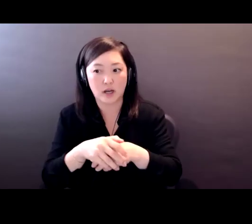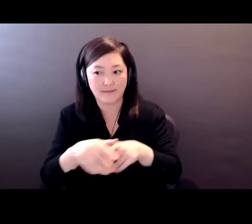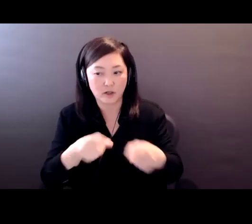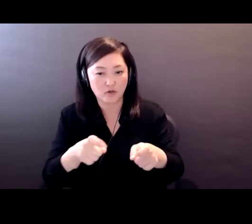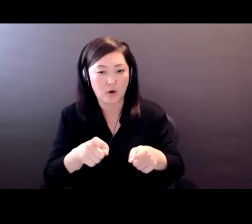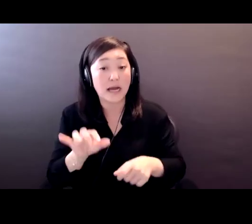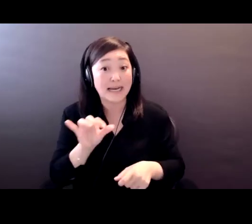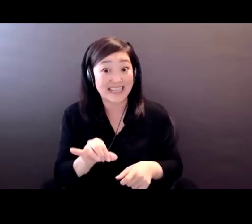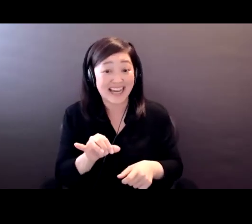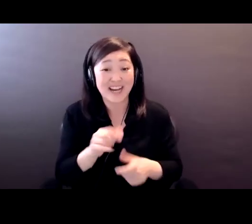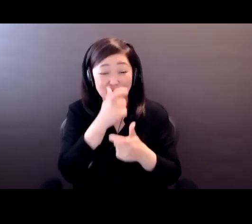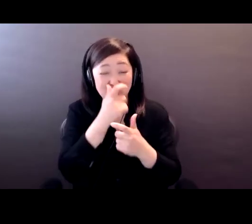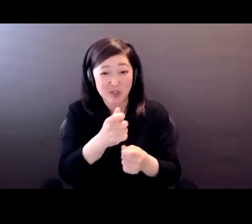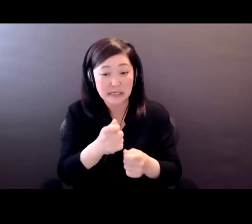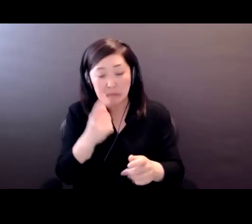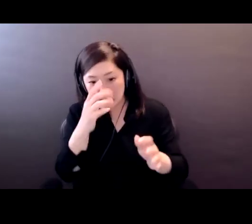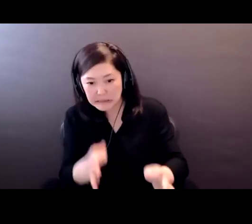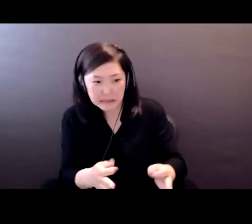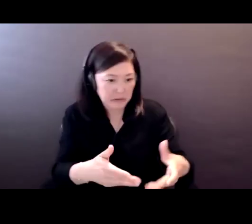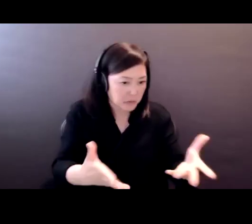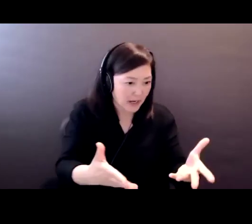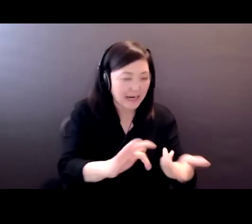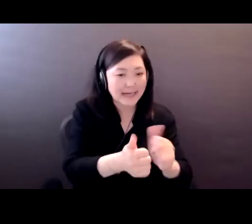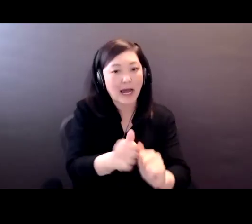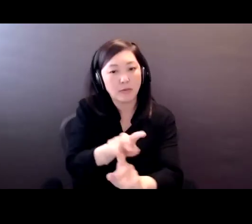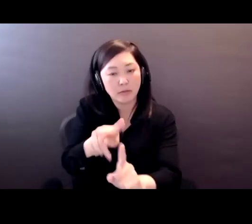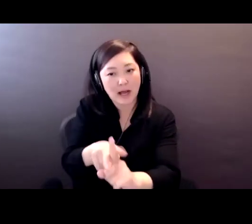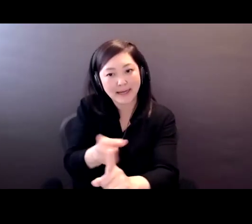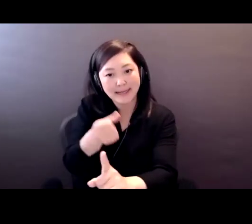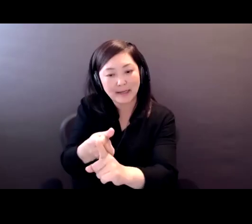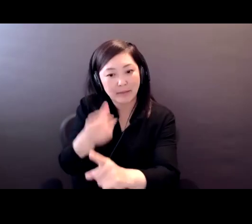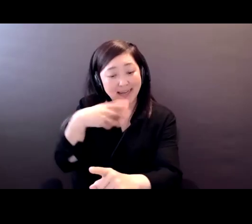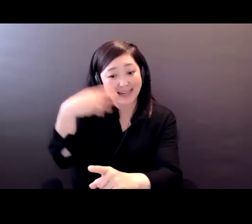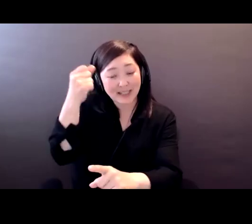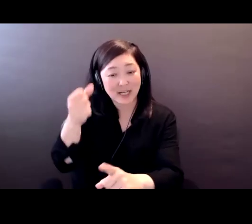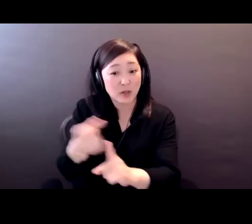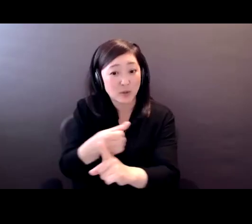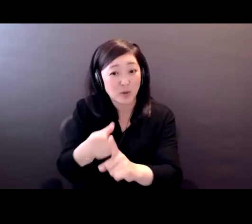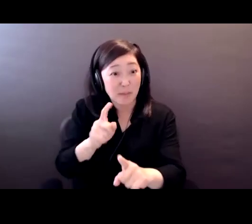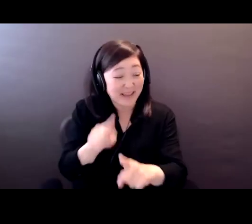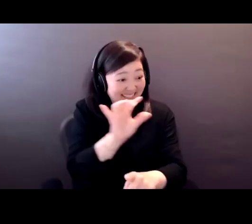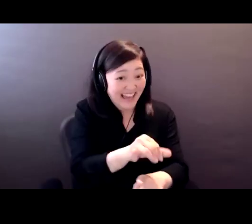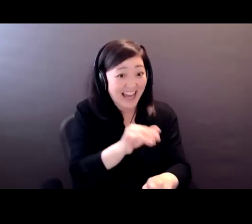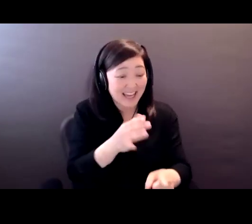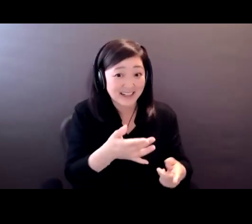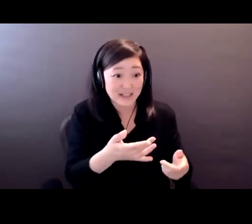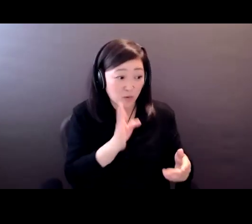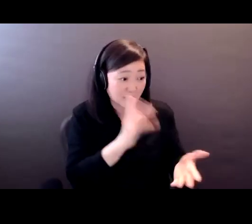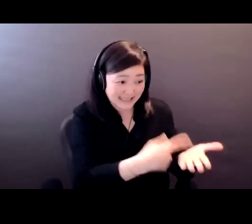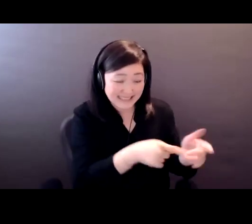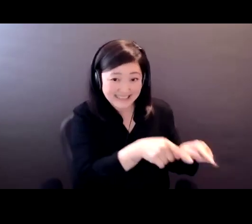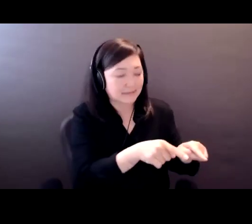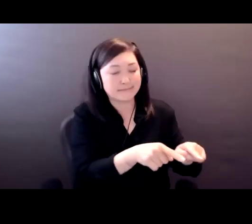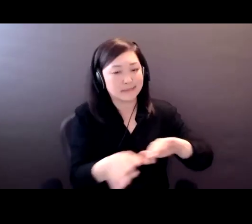be considered in the elder abuse context, but that's beyond my talk today. So with